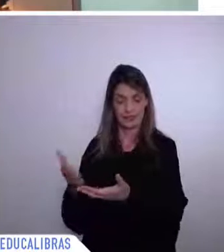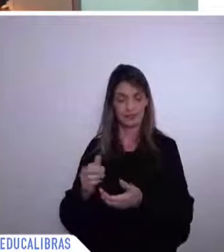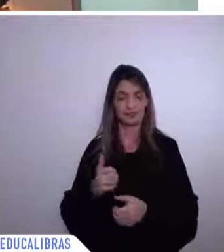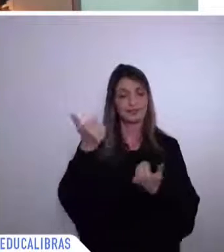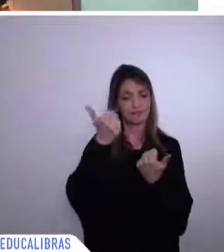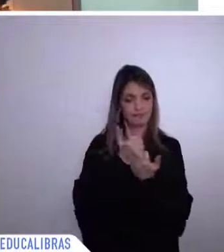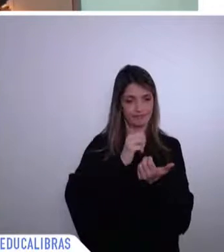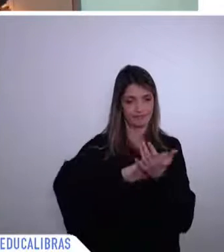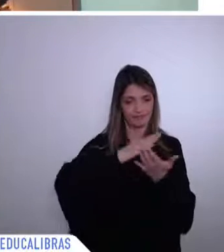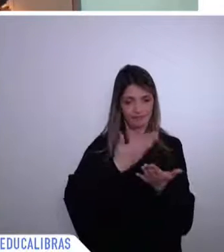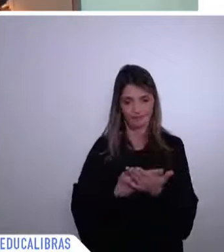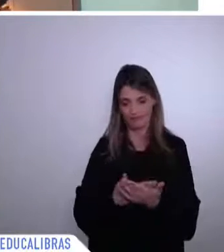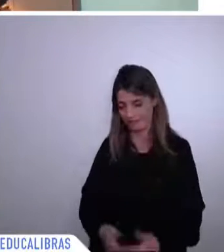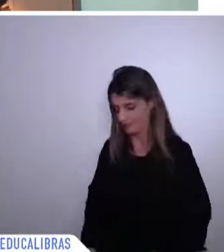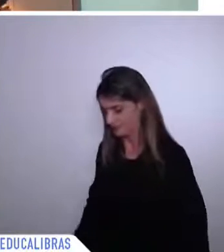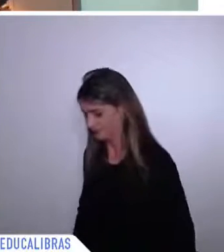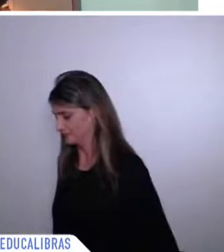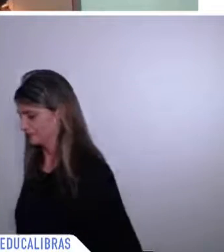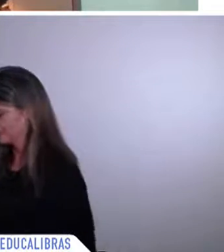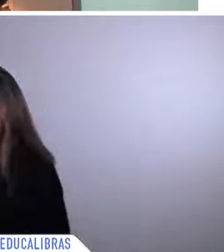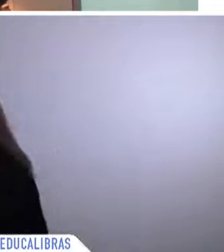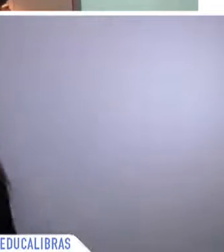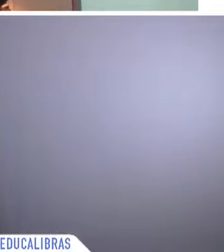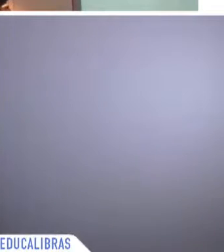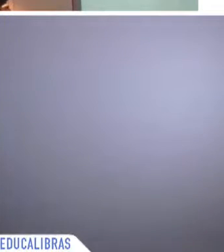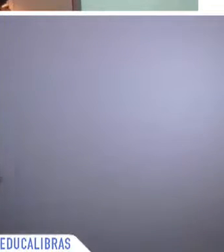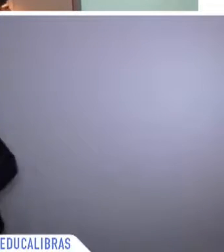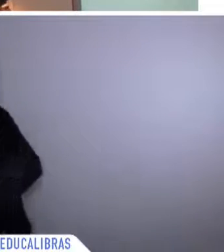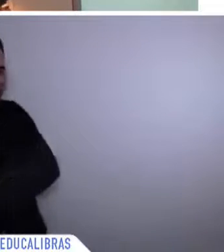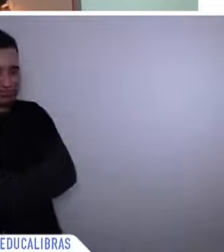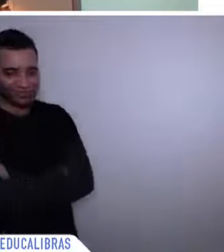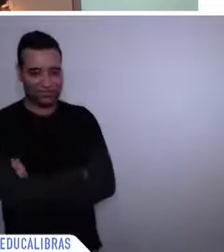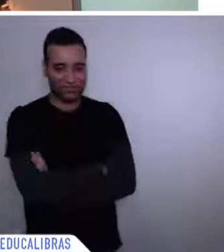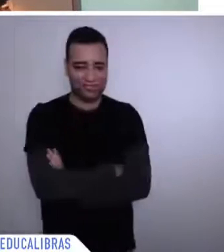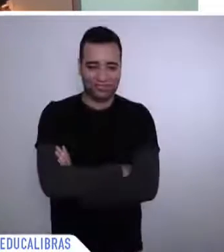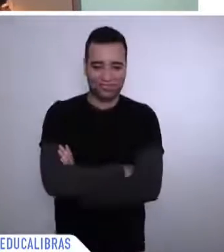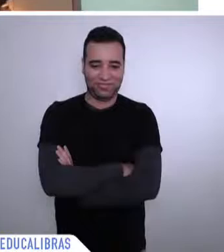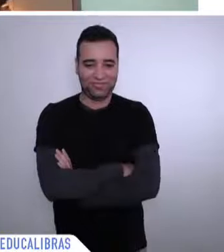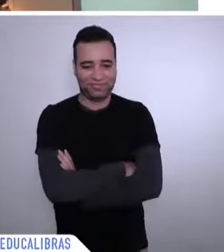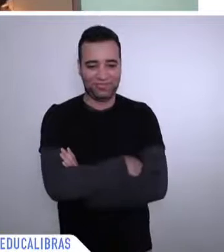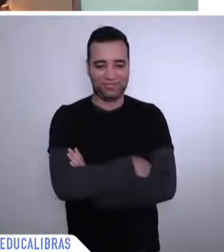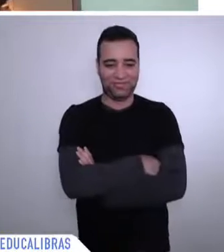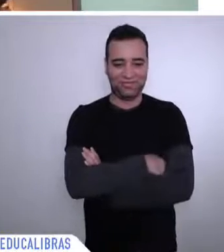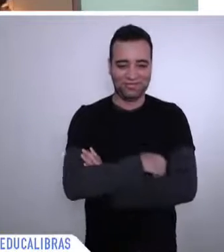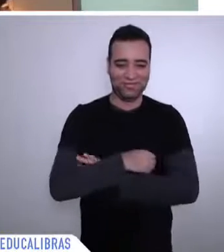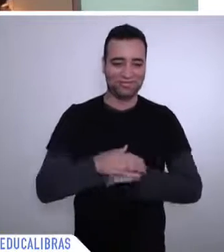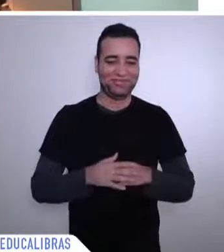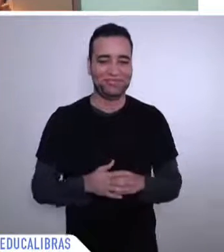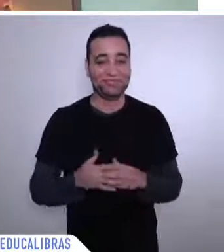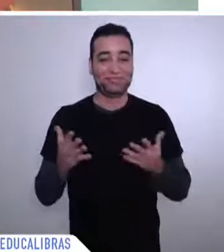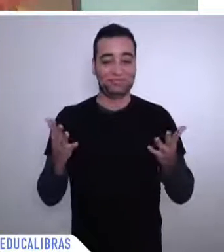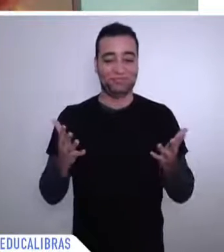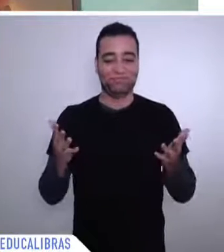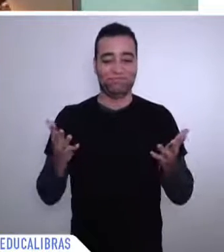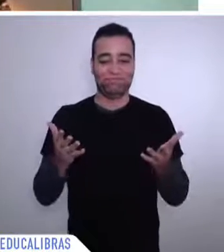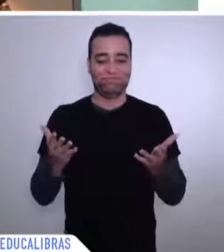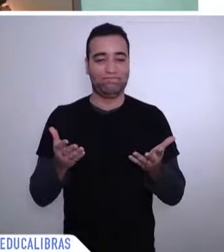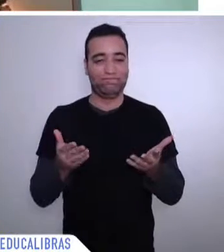provide care. But who is responsible for this process? The neoliberalism